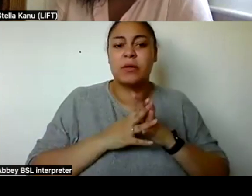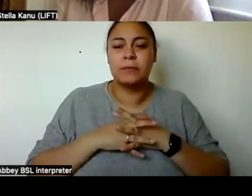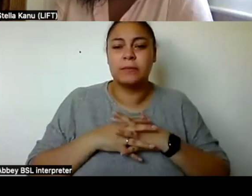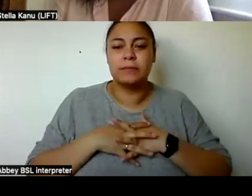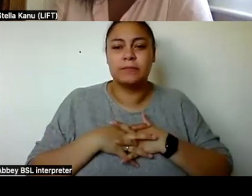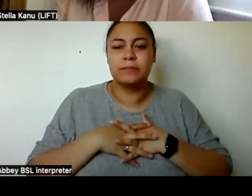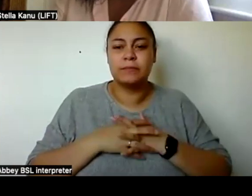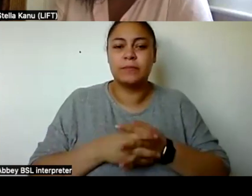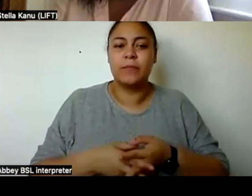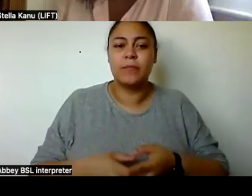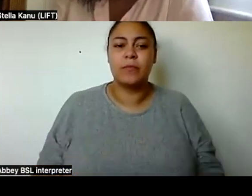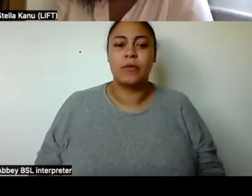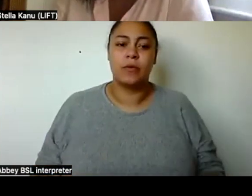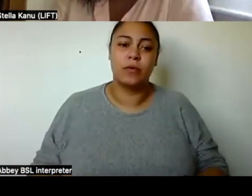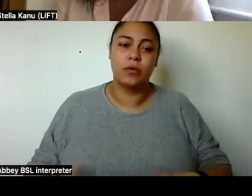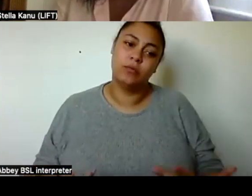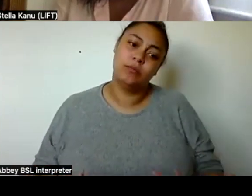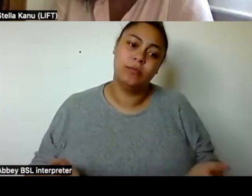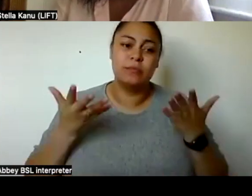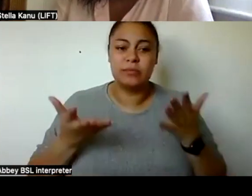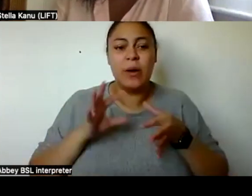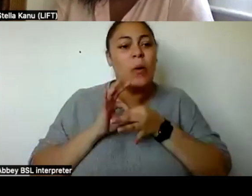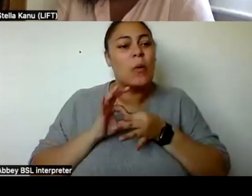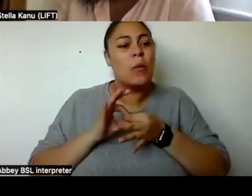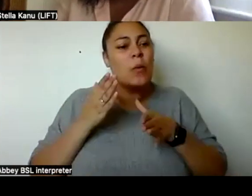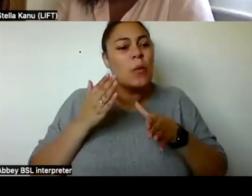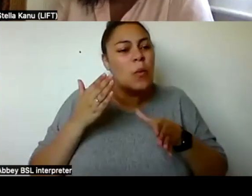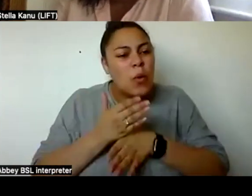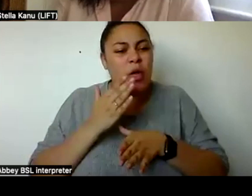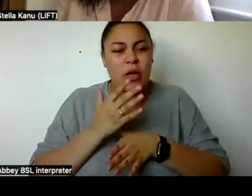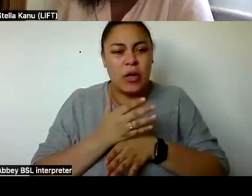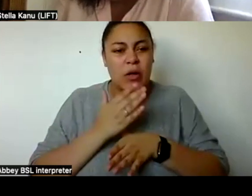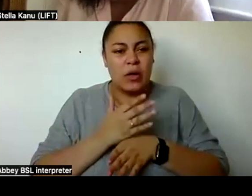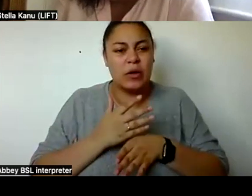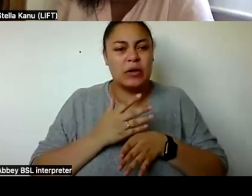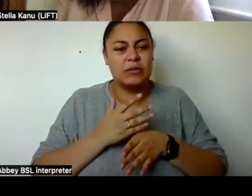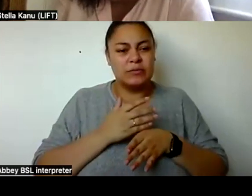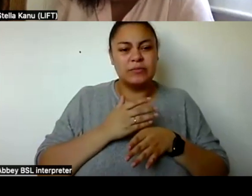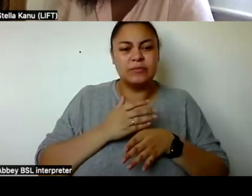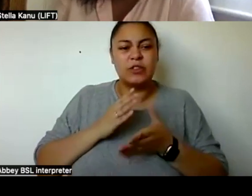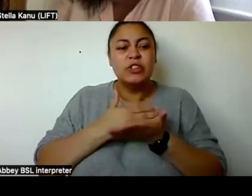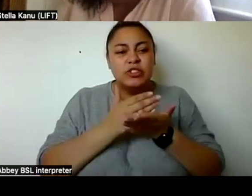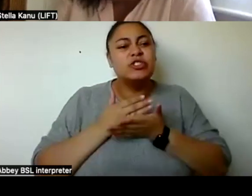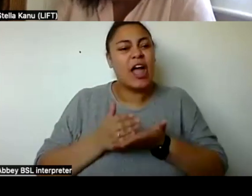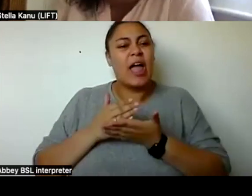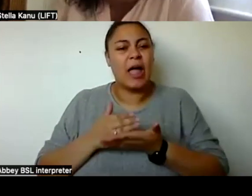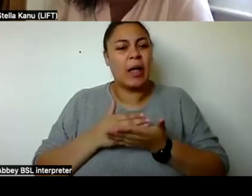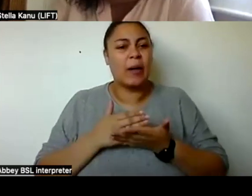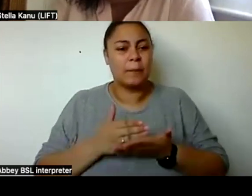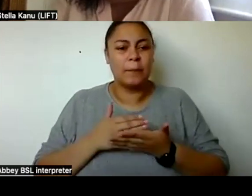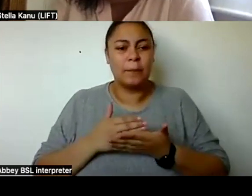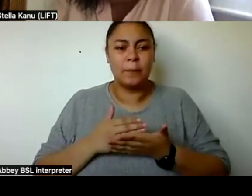work to do to realise the intention of parity and not imagine that it's there already.